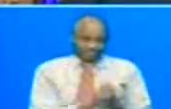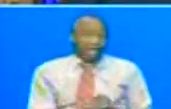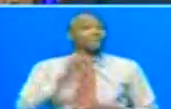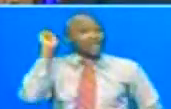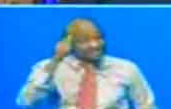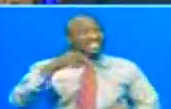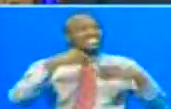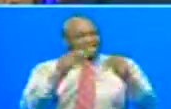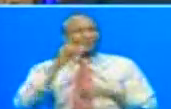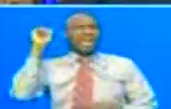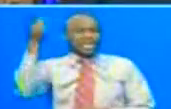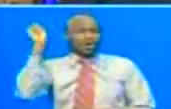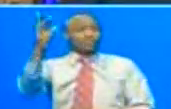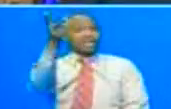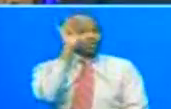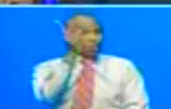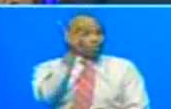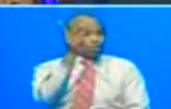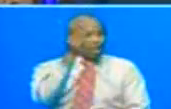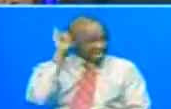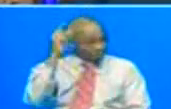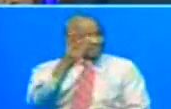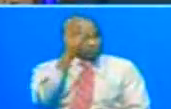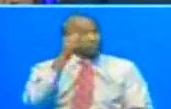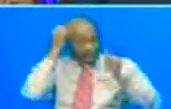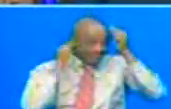helicopters, military helicopters,